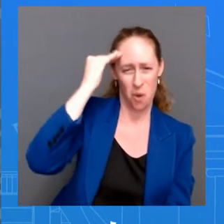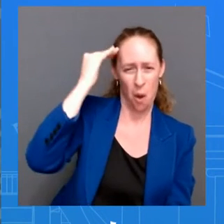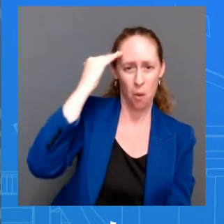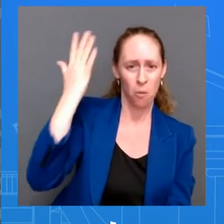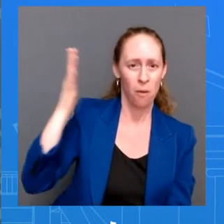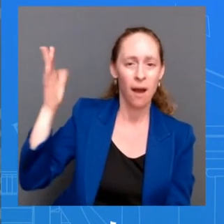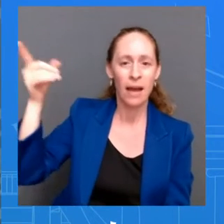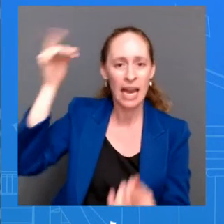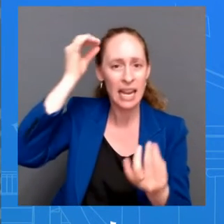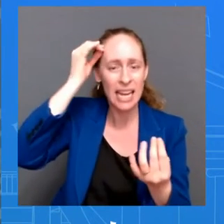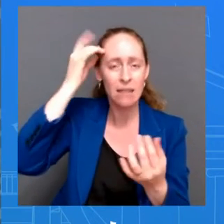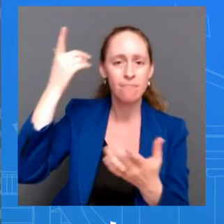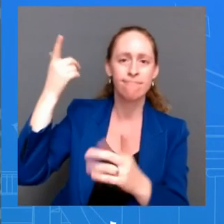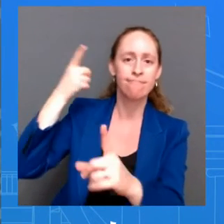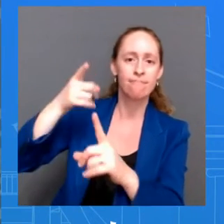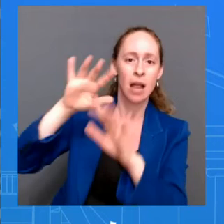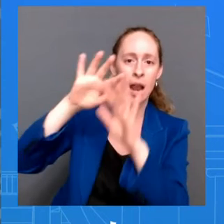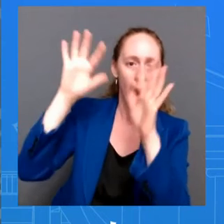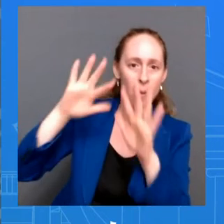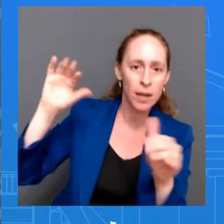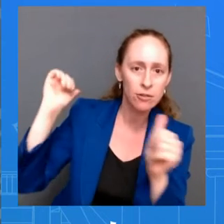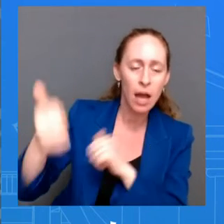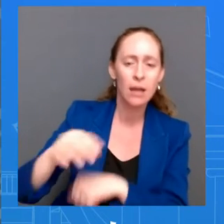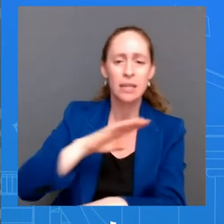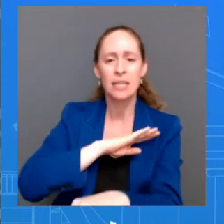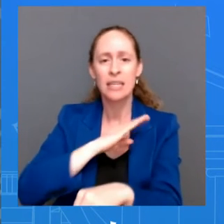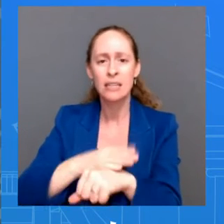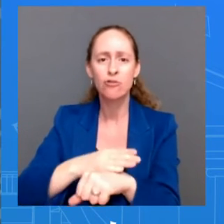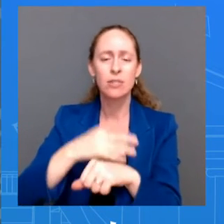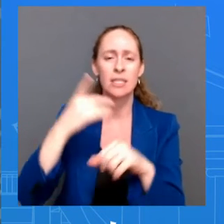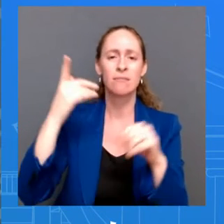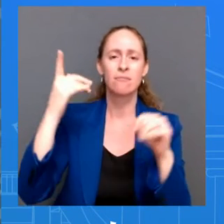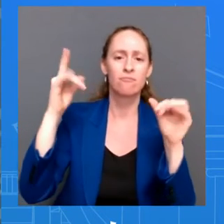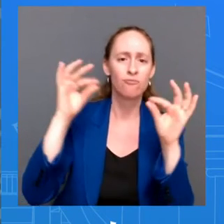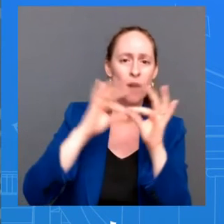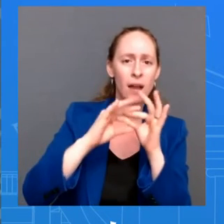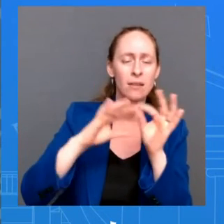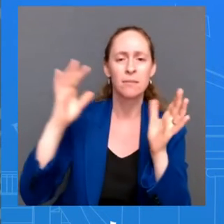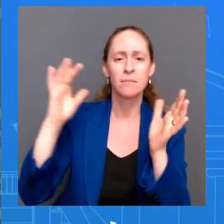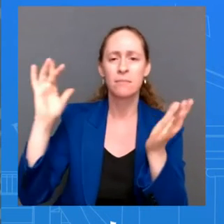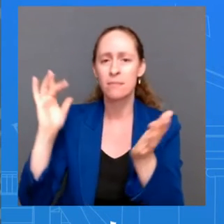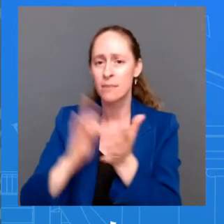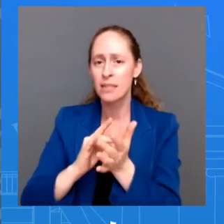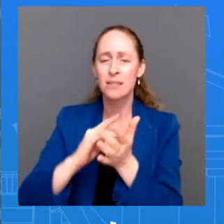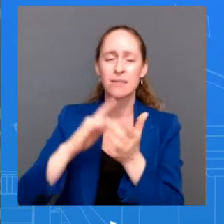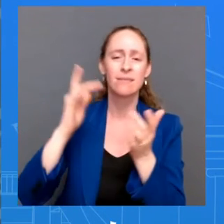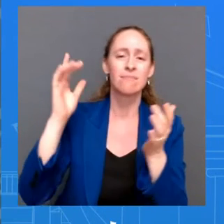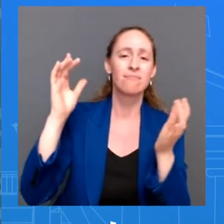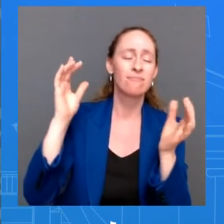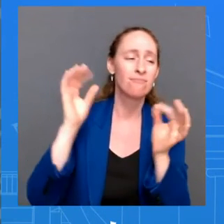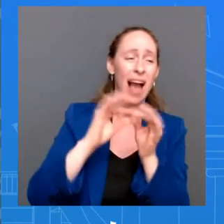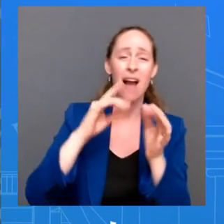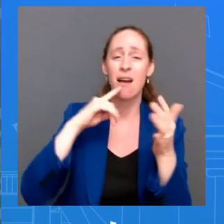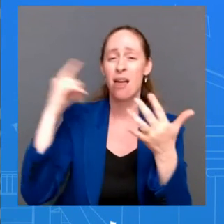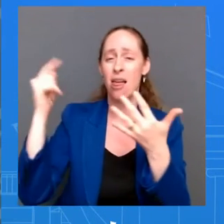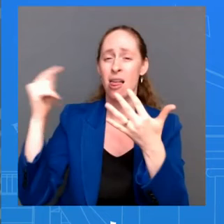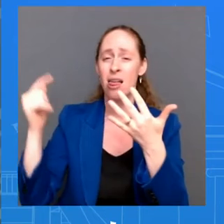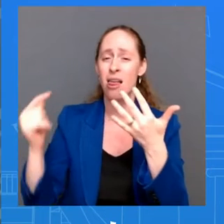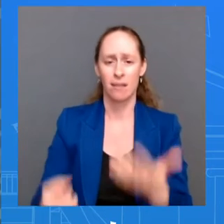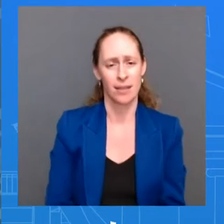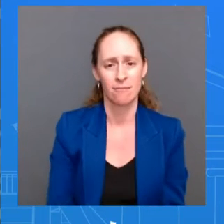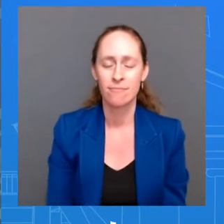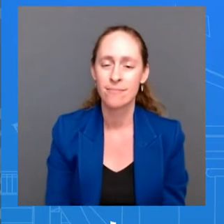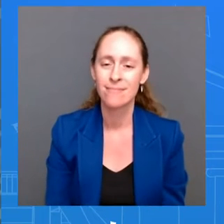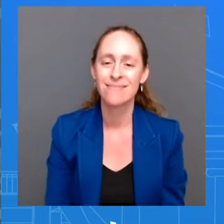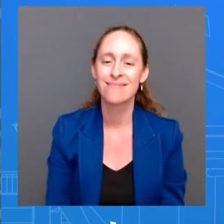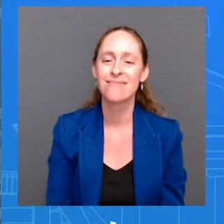costs, when we're talking about drugs, pharmaceutical drugs, and bringing those costs down. And again, his team, right, these are the